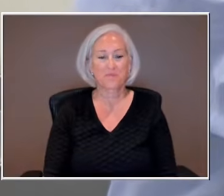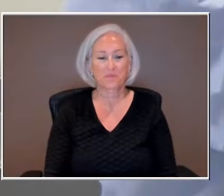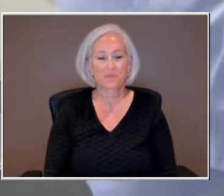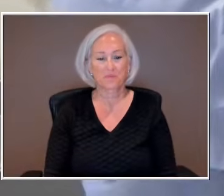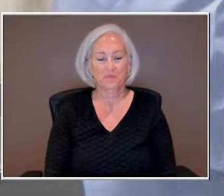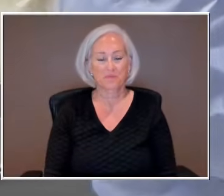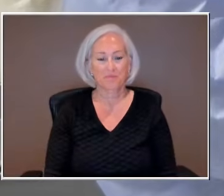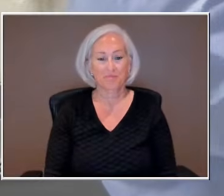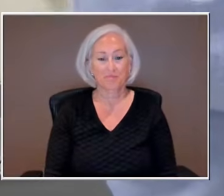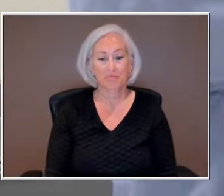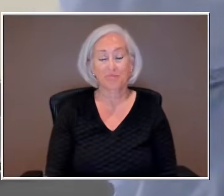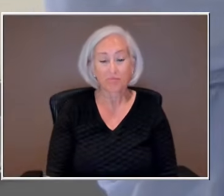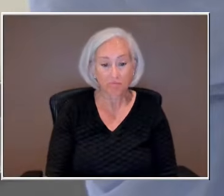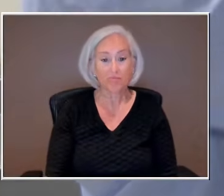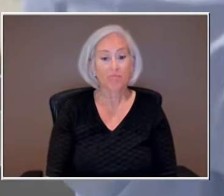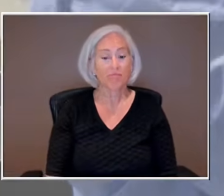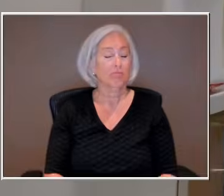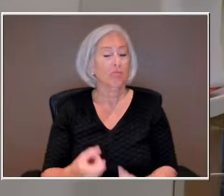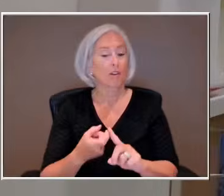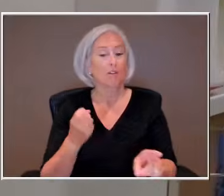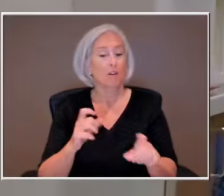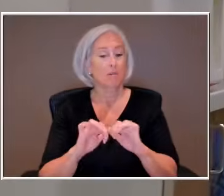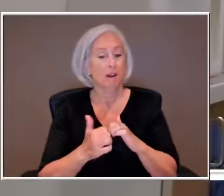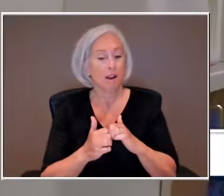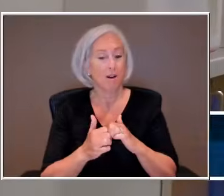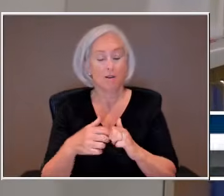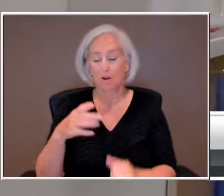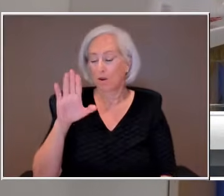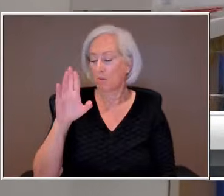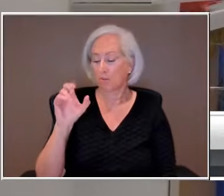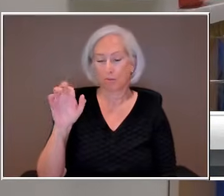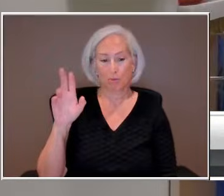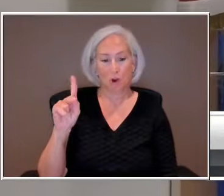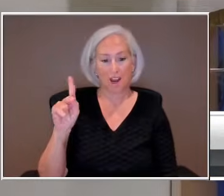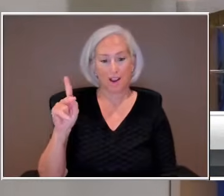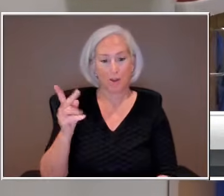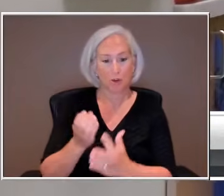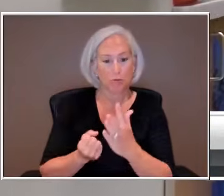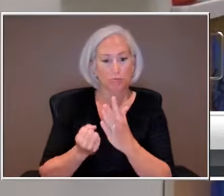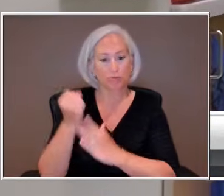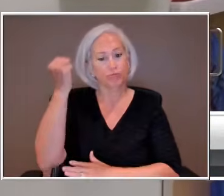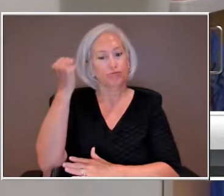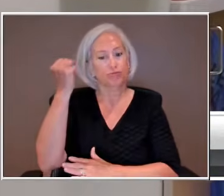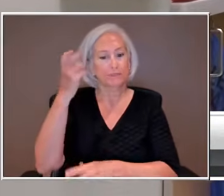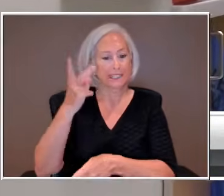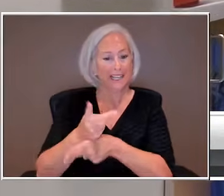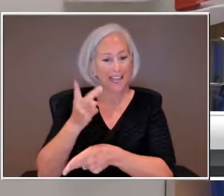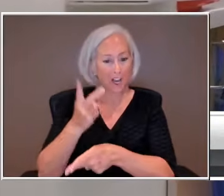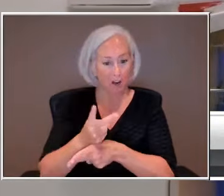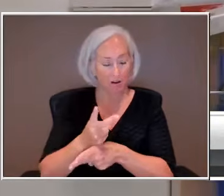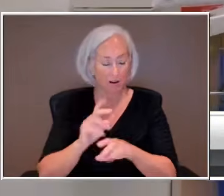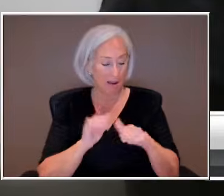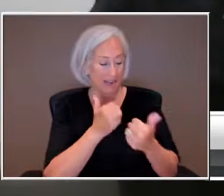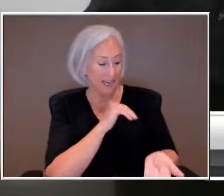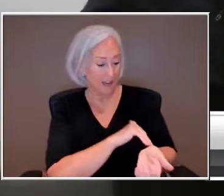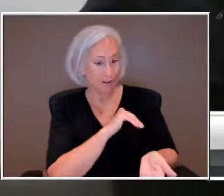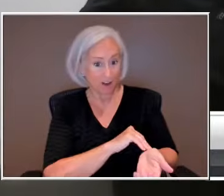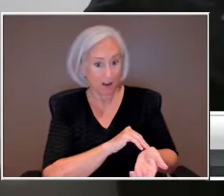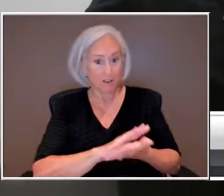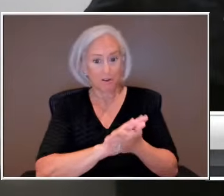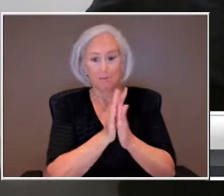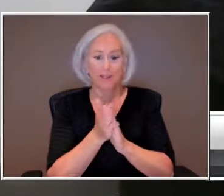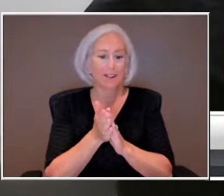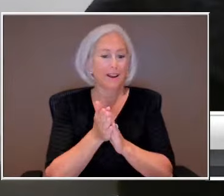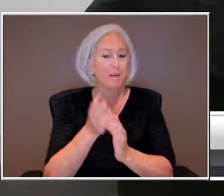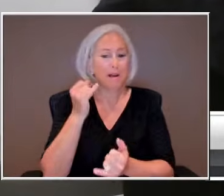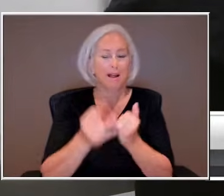Powered by Breakthrough Care, we'll share how CAR-T therapy and doctors at the University of Kansas Cancer Center became Richard Hankins' last hope